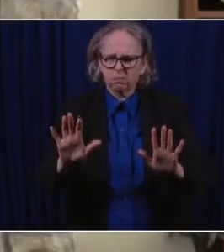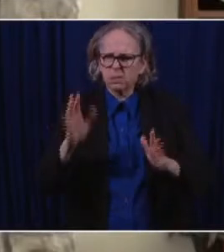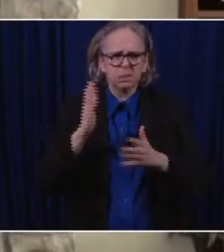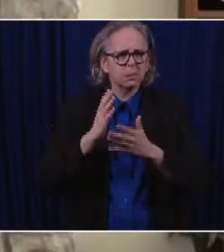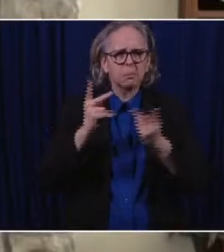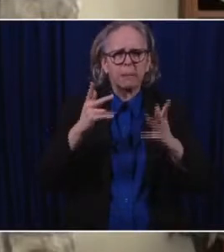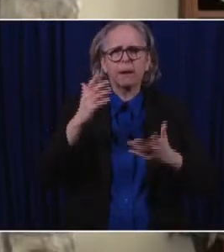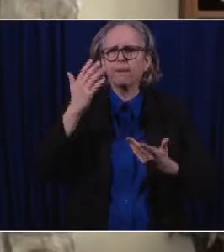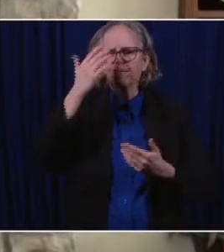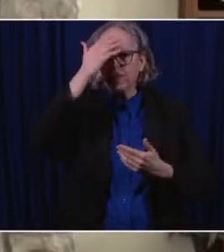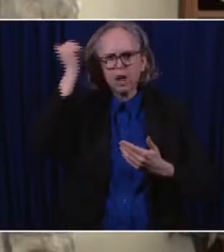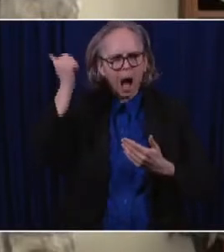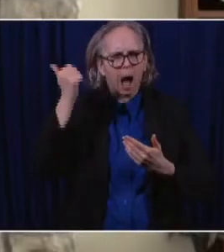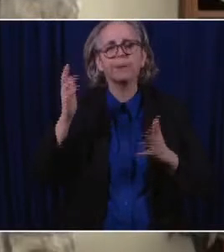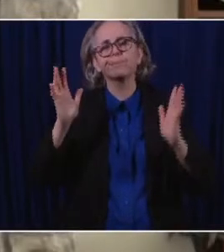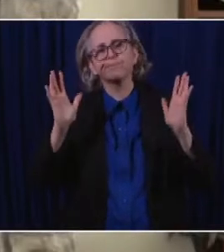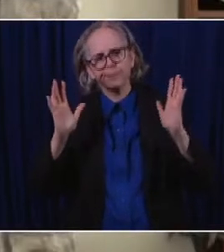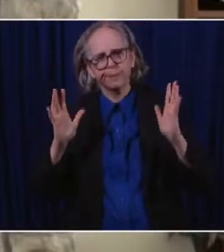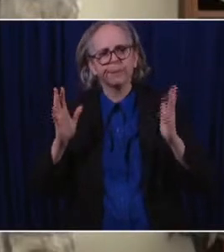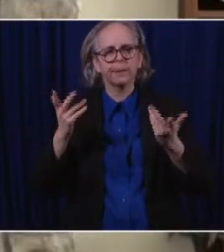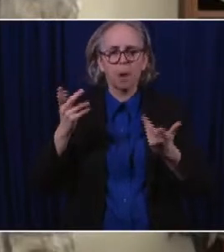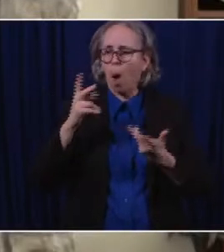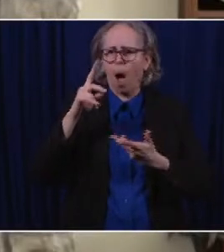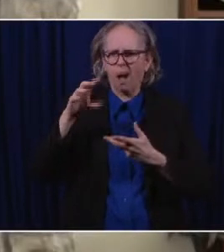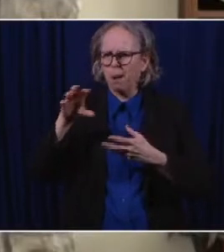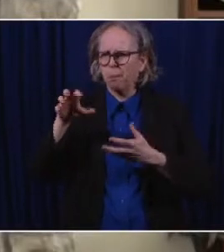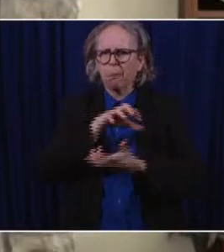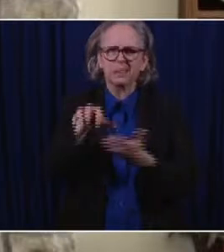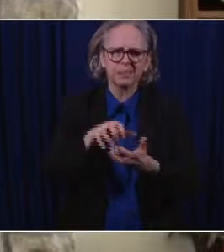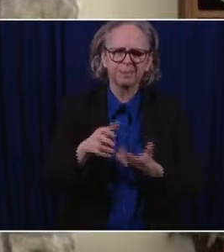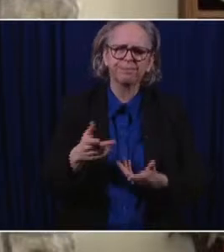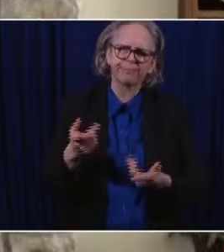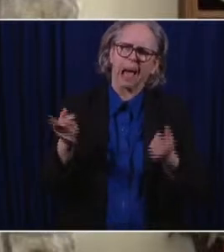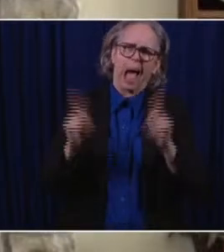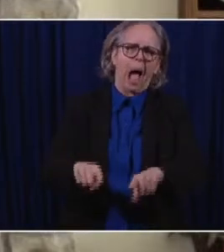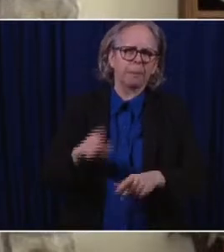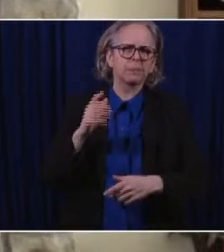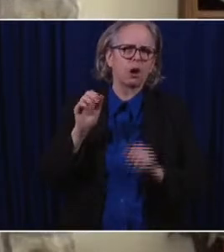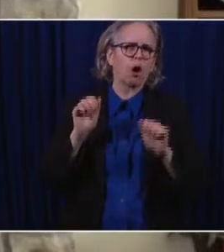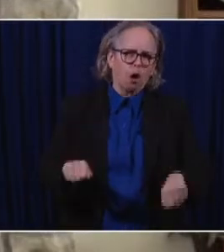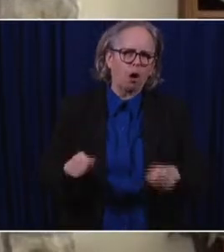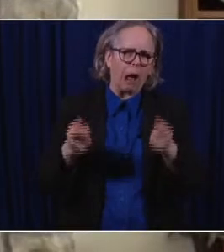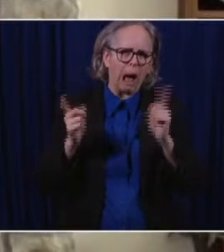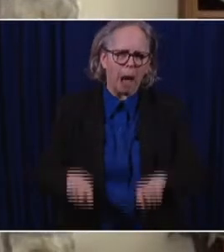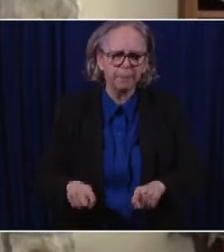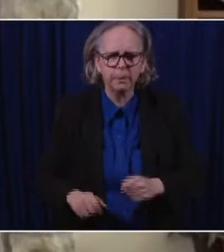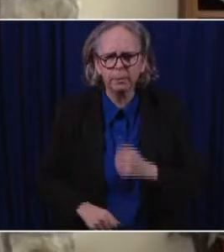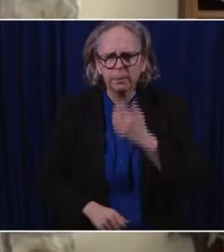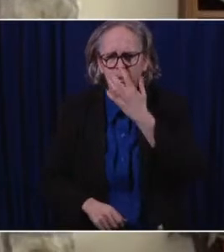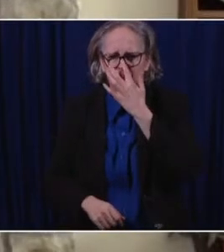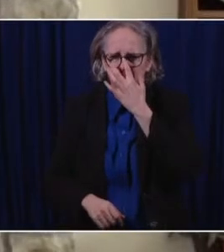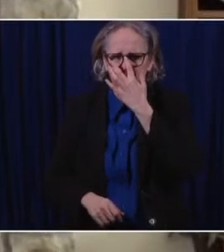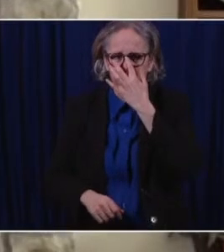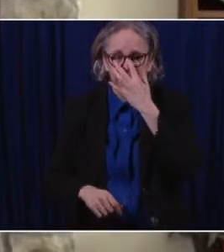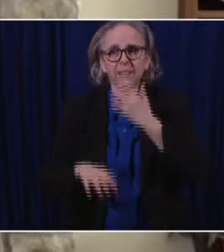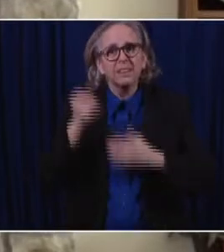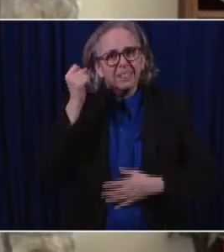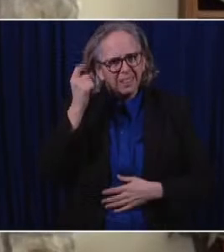where there's some mix-up? Sure. And this is something that, will have to get worked out,